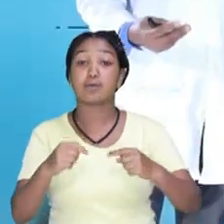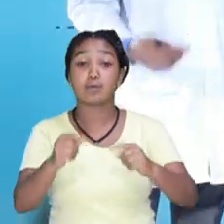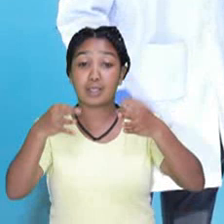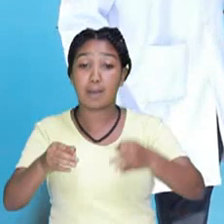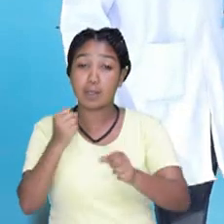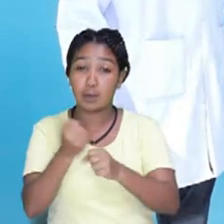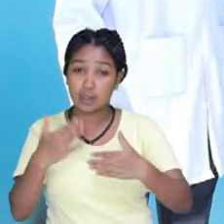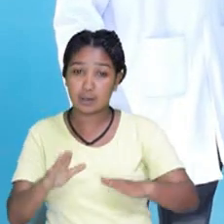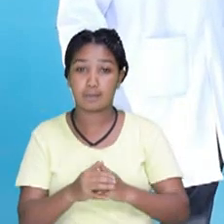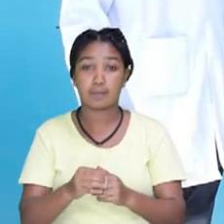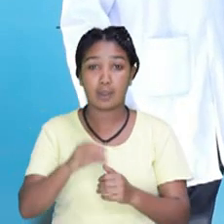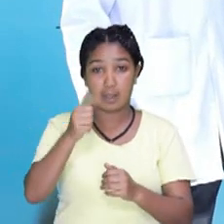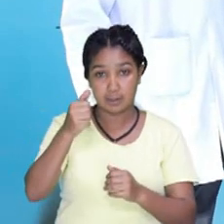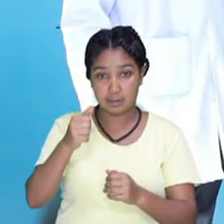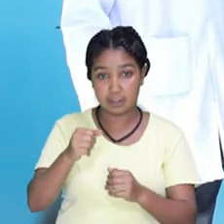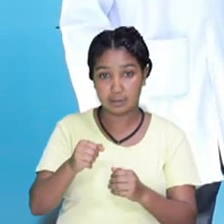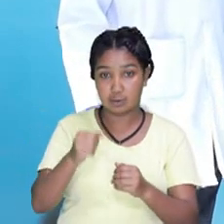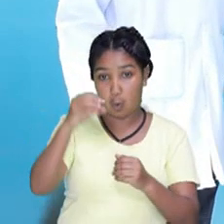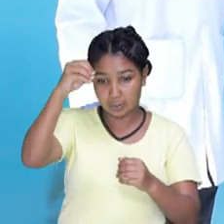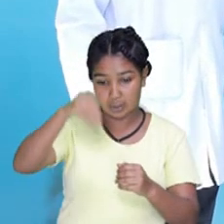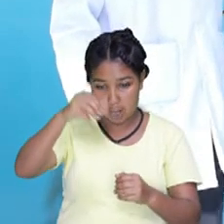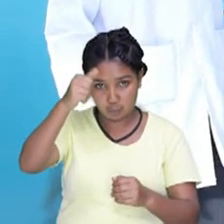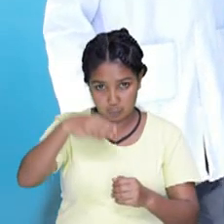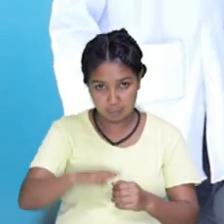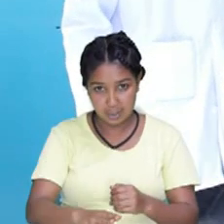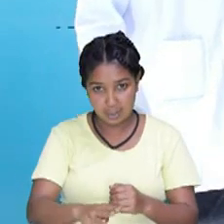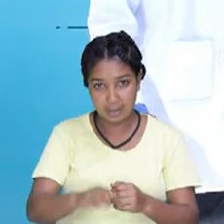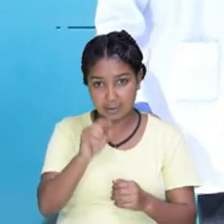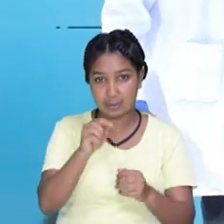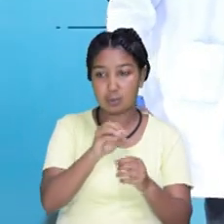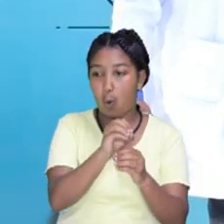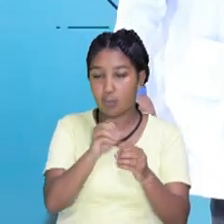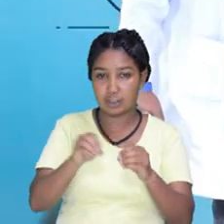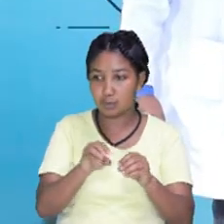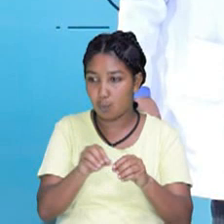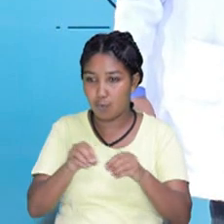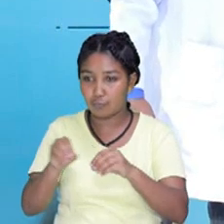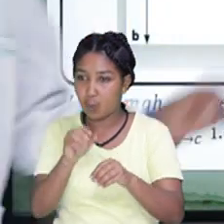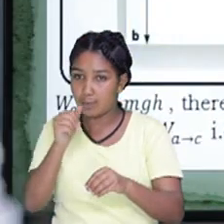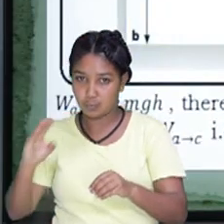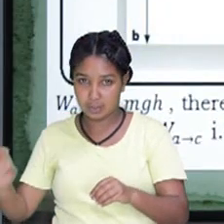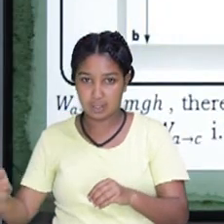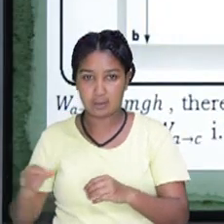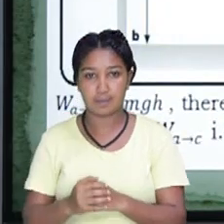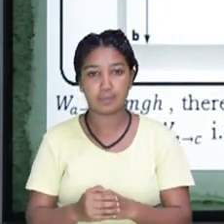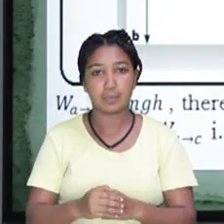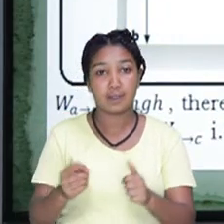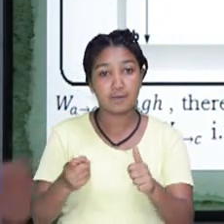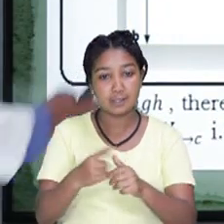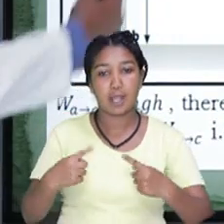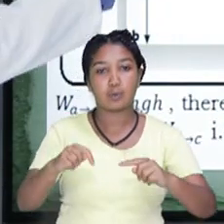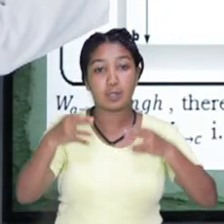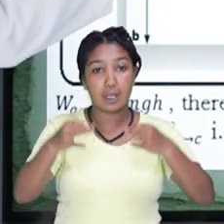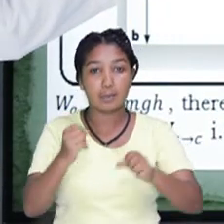to determine the work done as this object is moving from A to B and this object moves from A to C. First, let's